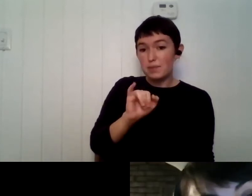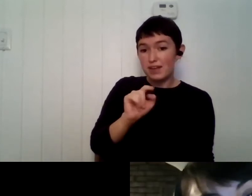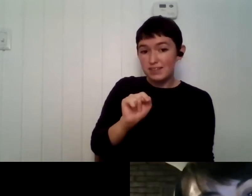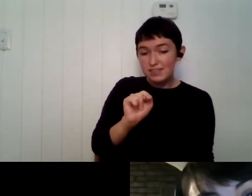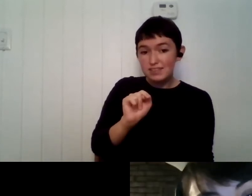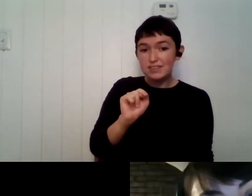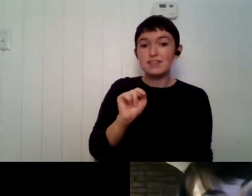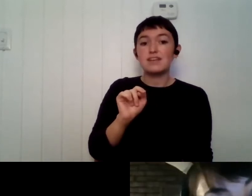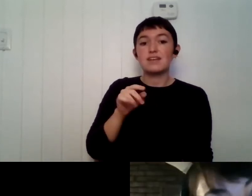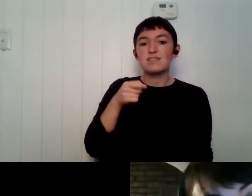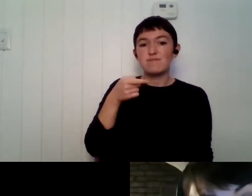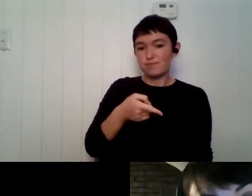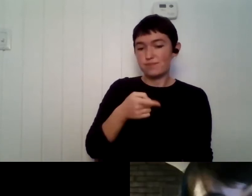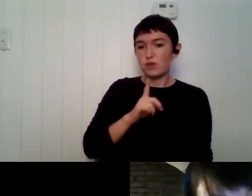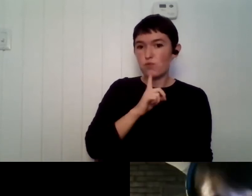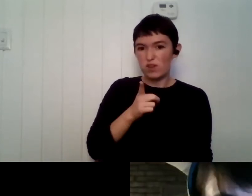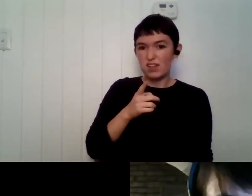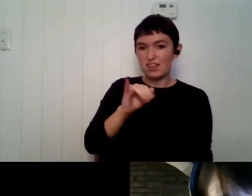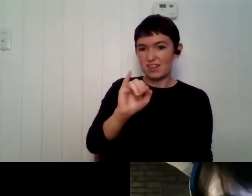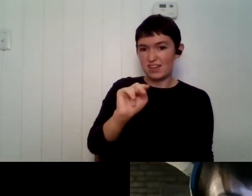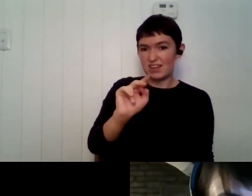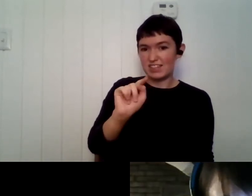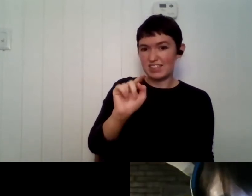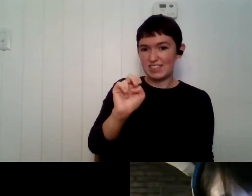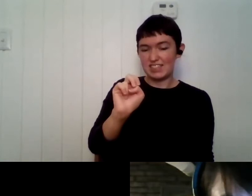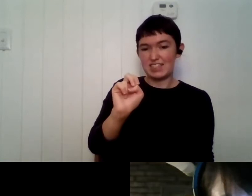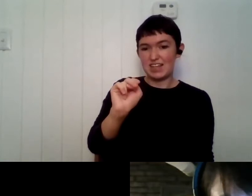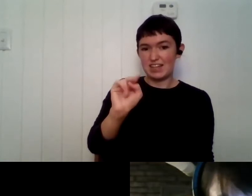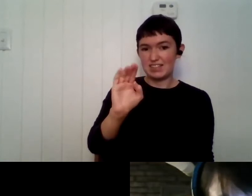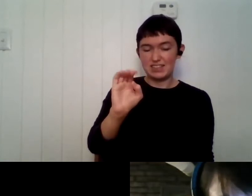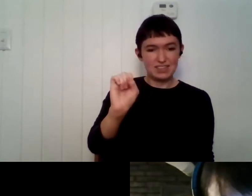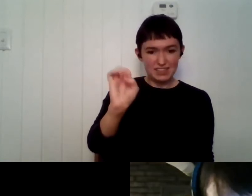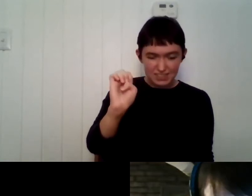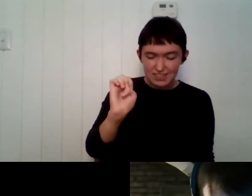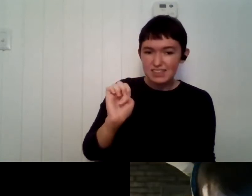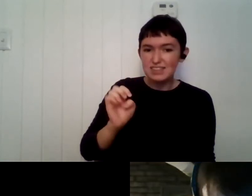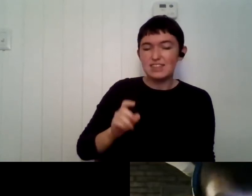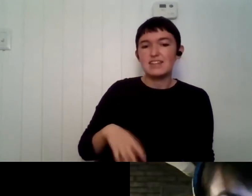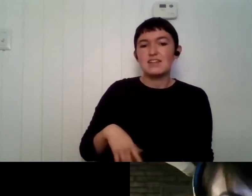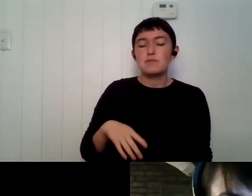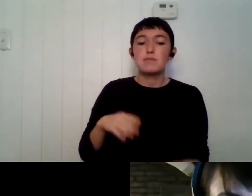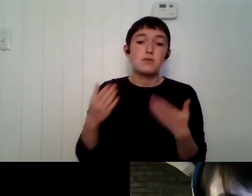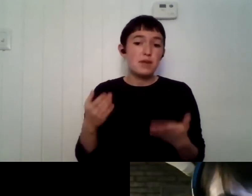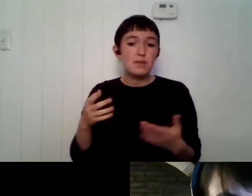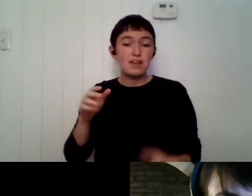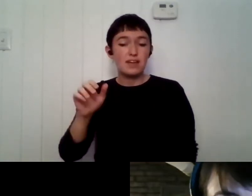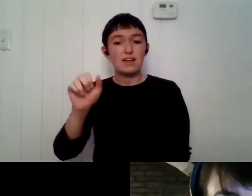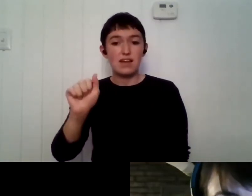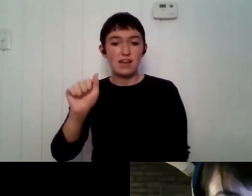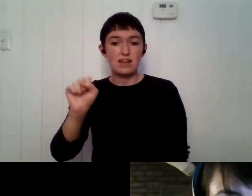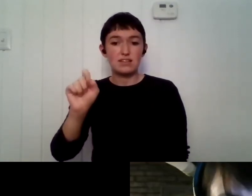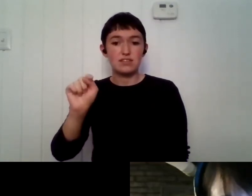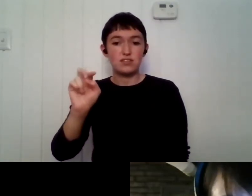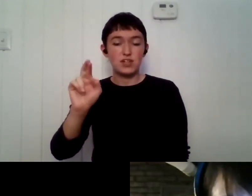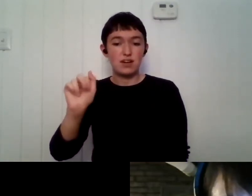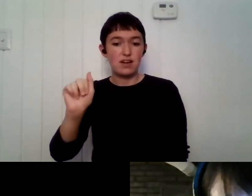I've heard, are very, very intense, and you're working like kind of all the time? And then at AstraZeneca, maybe you were working 9 to 5 and then going home.